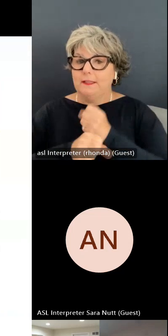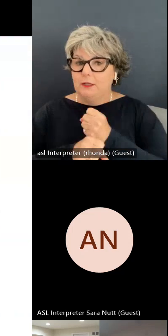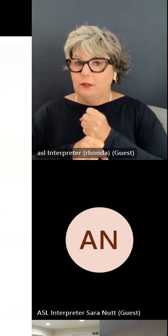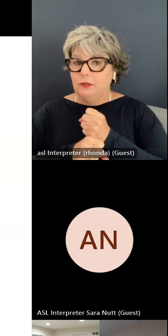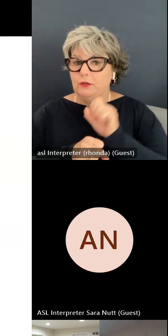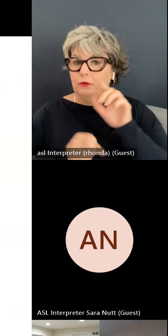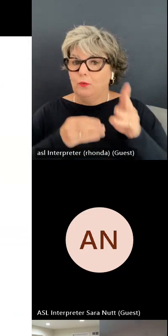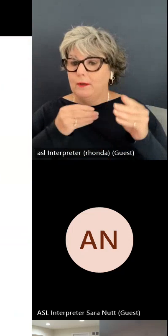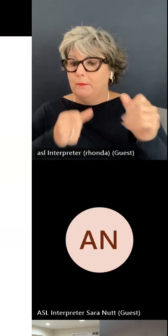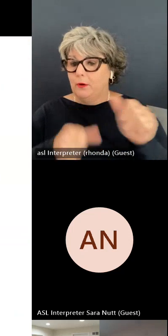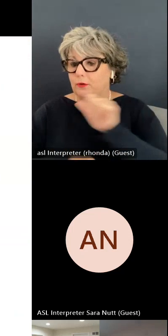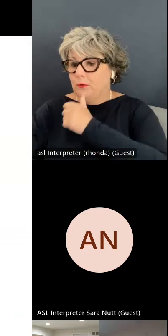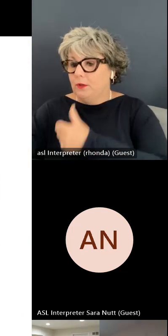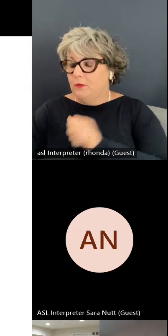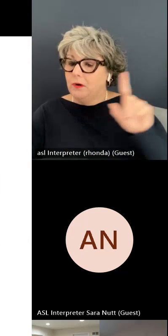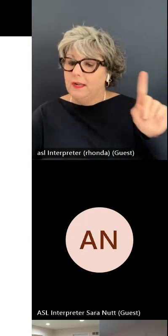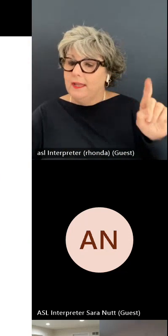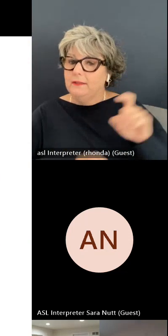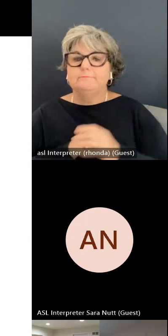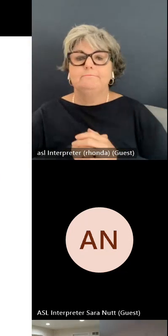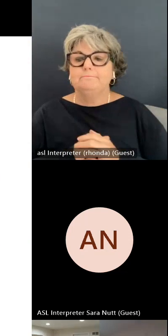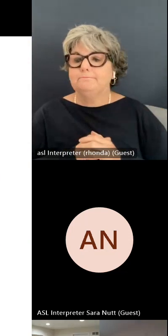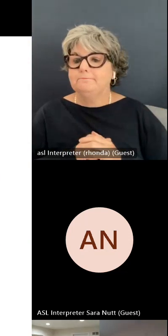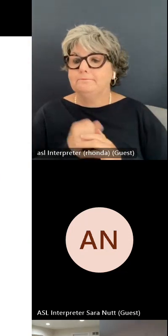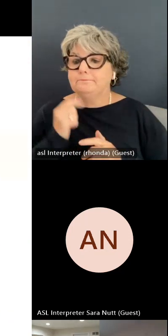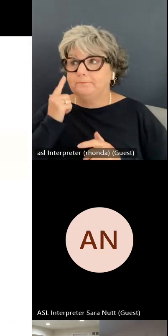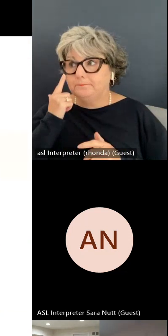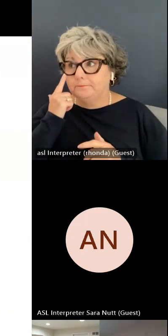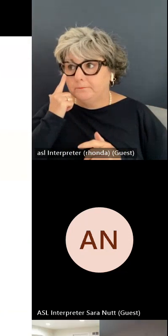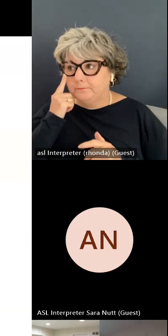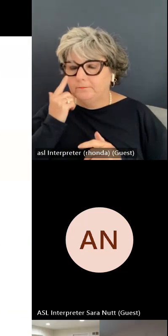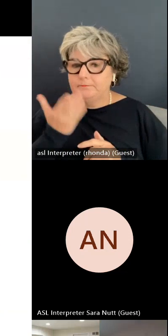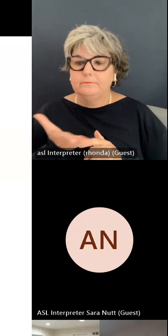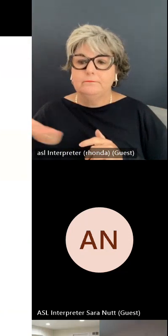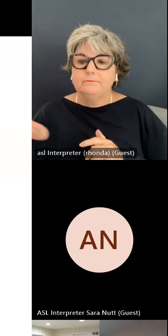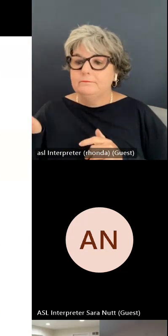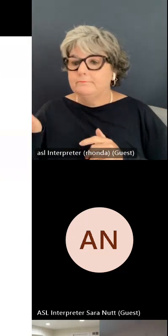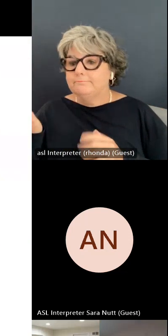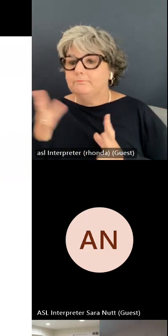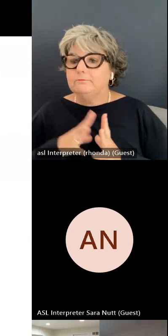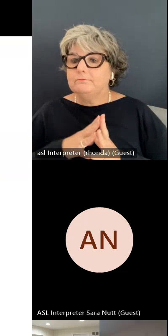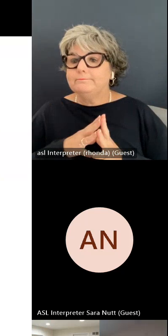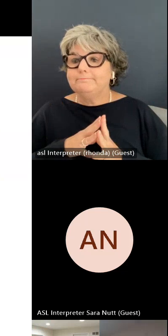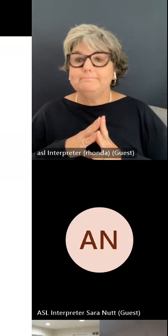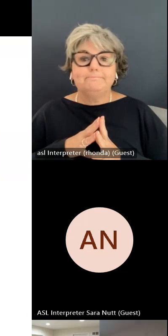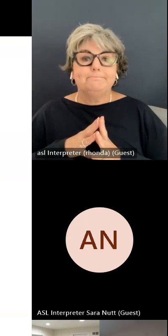Can anyone say?